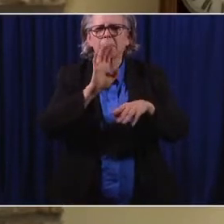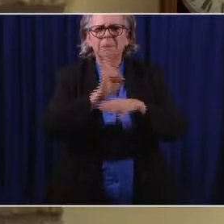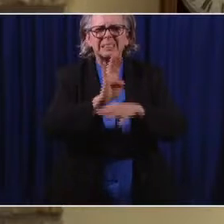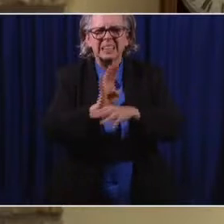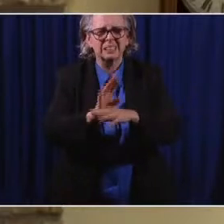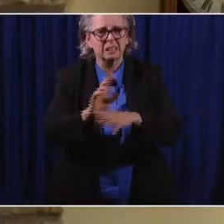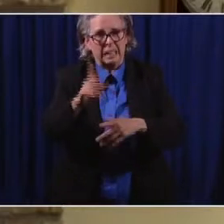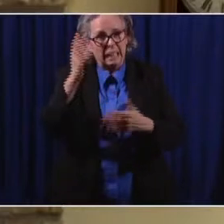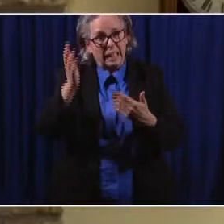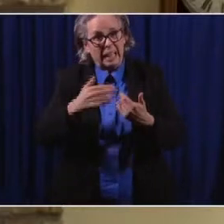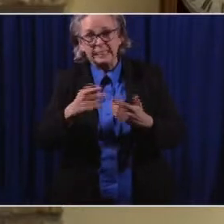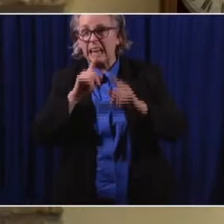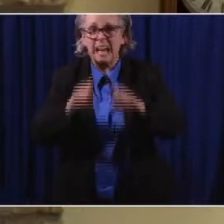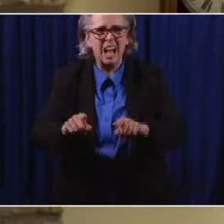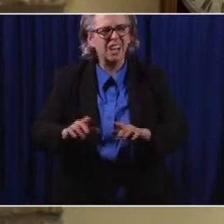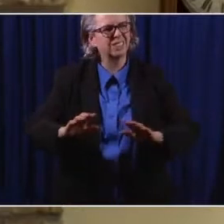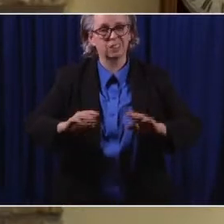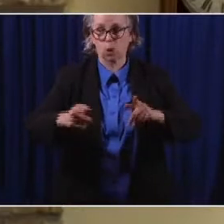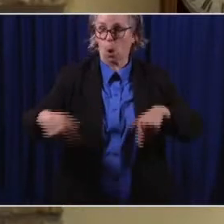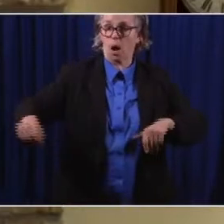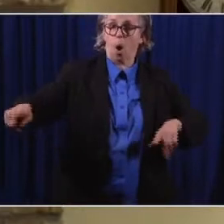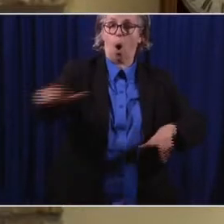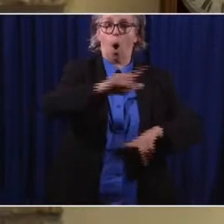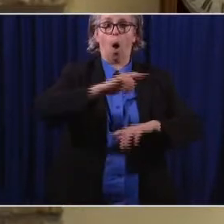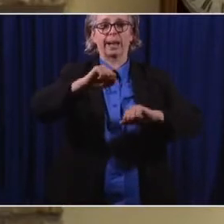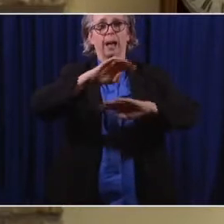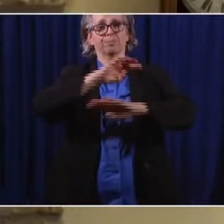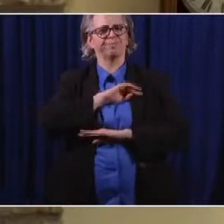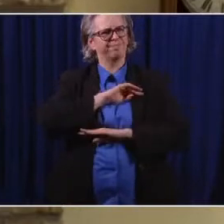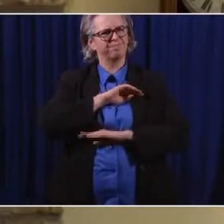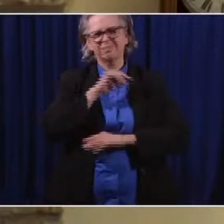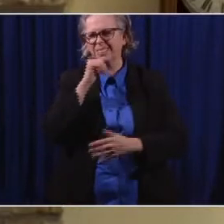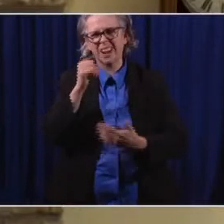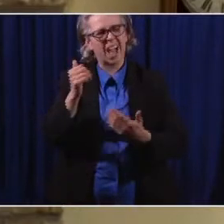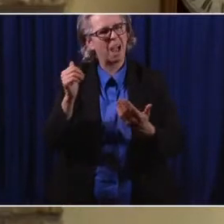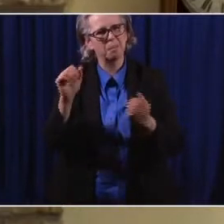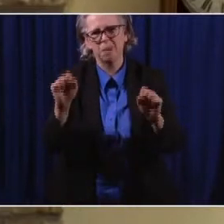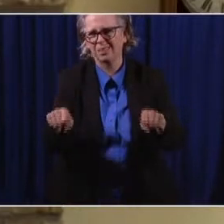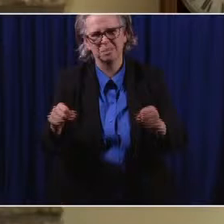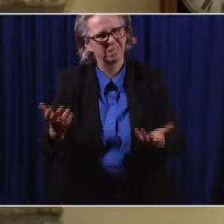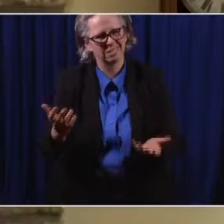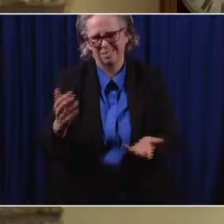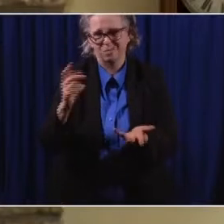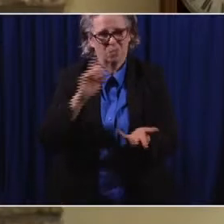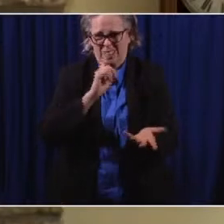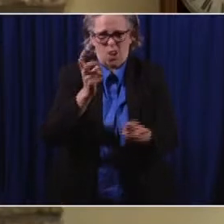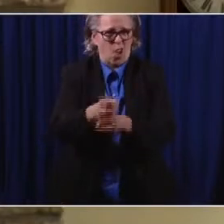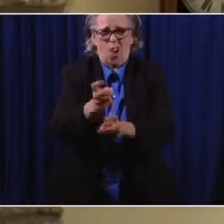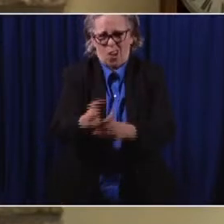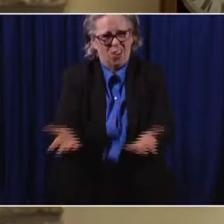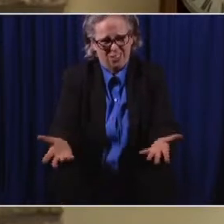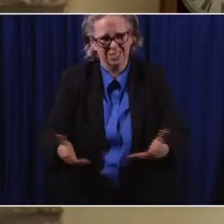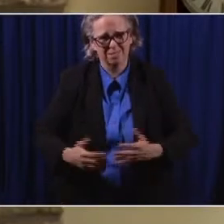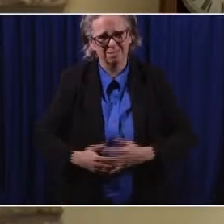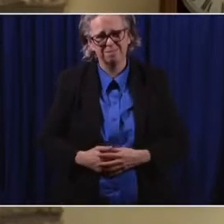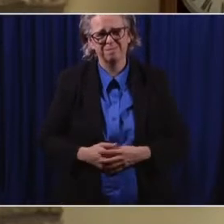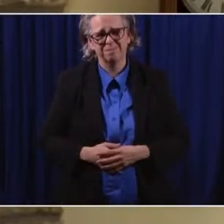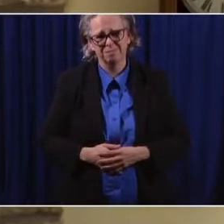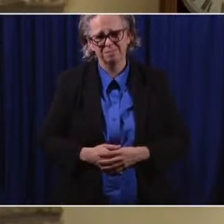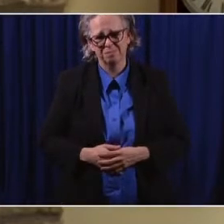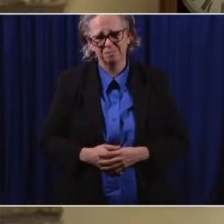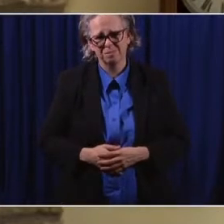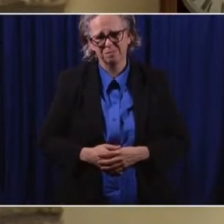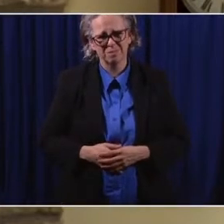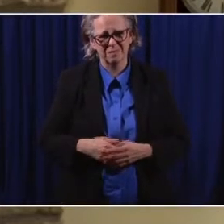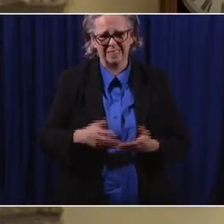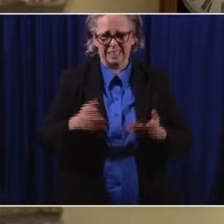no perfect answer. And there's usually 2 answers that neither one are perfect. And, both